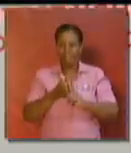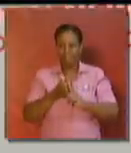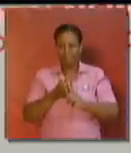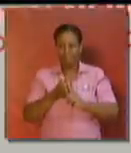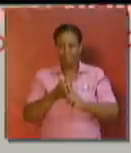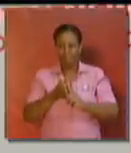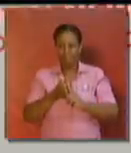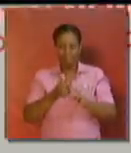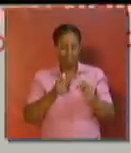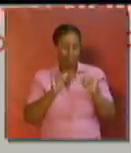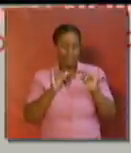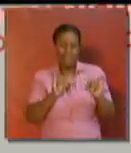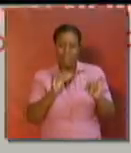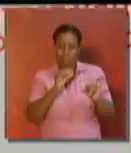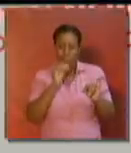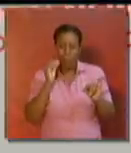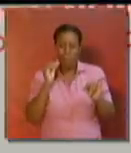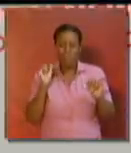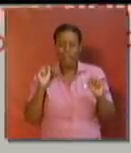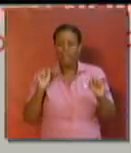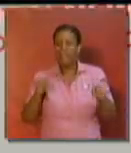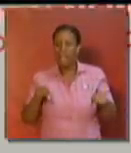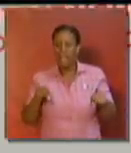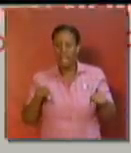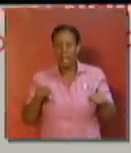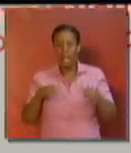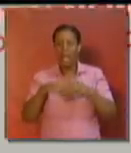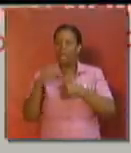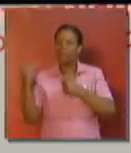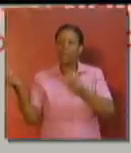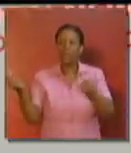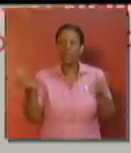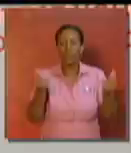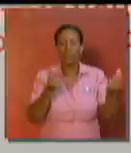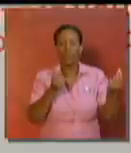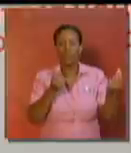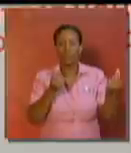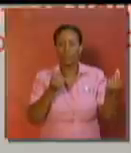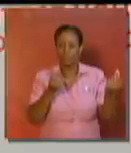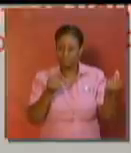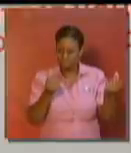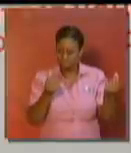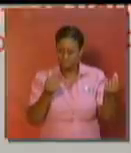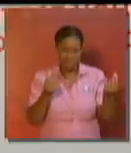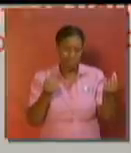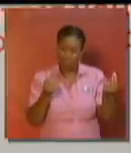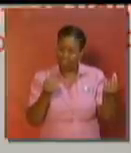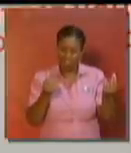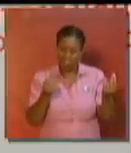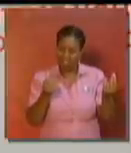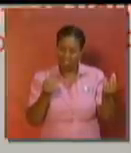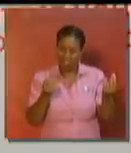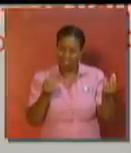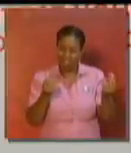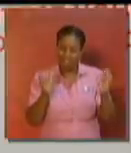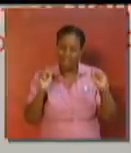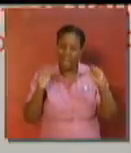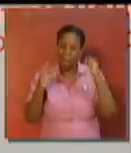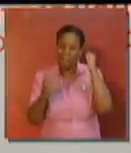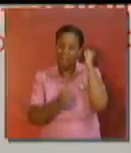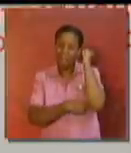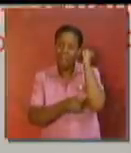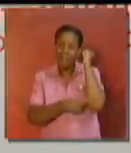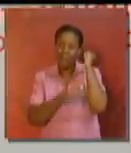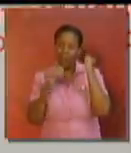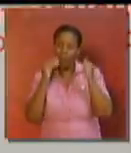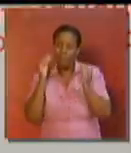errands, etc. And the temptation is there because quite frequently, if you're well enough to home quarantine, you don't feel